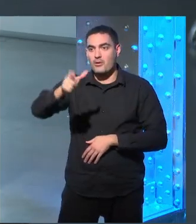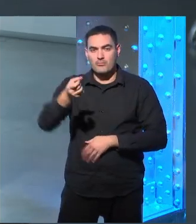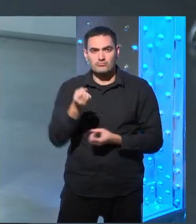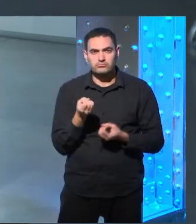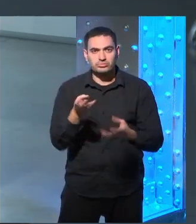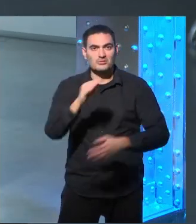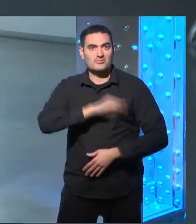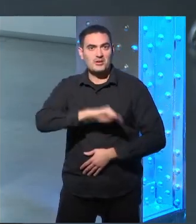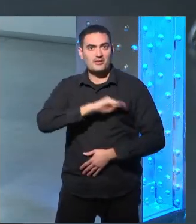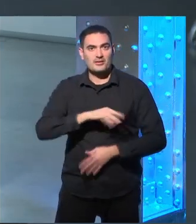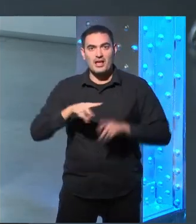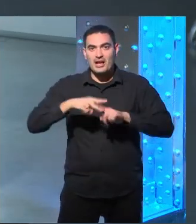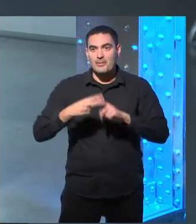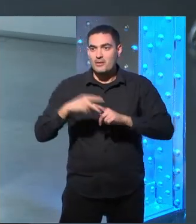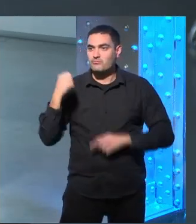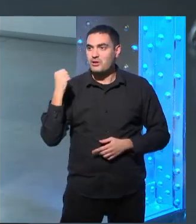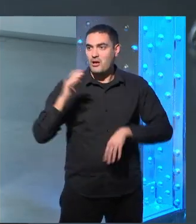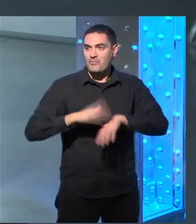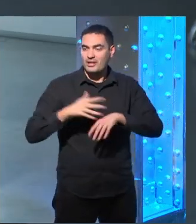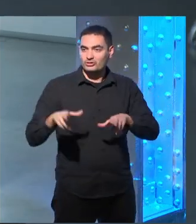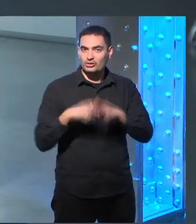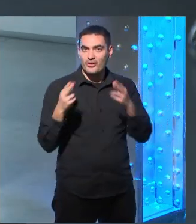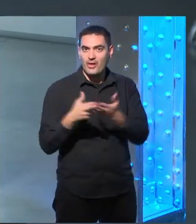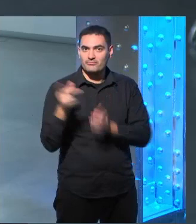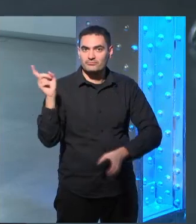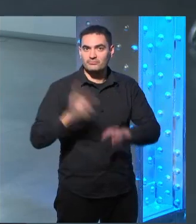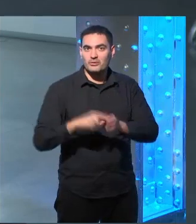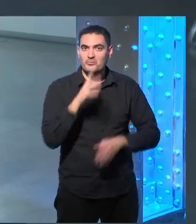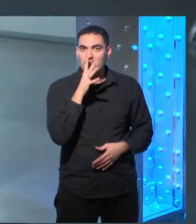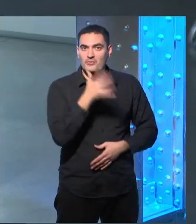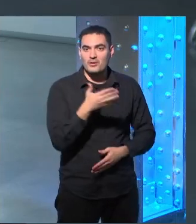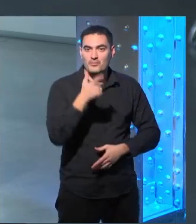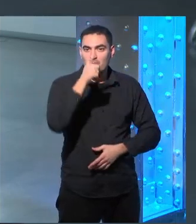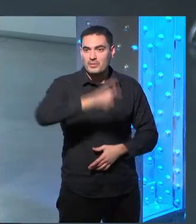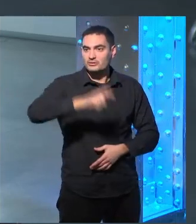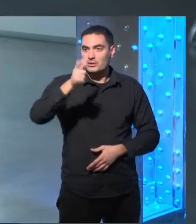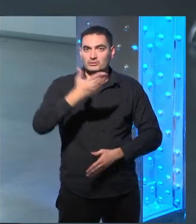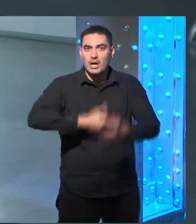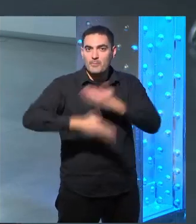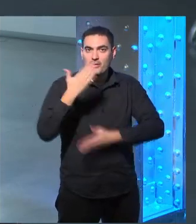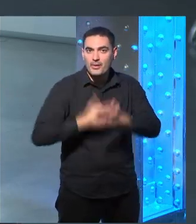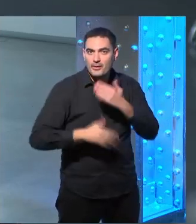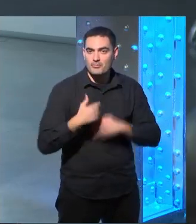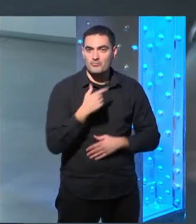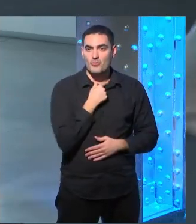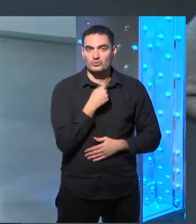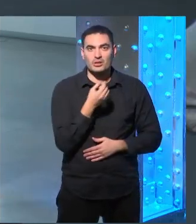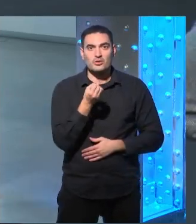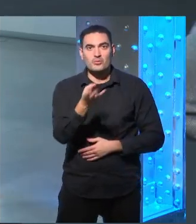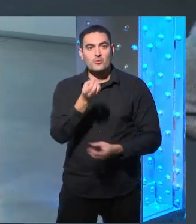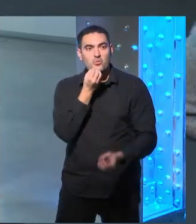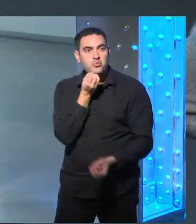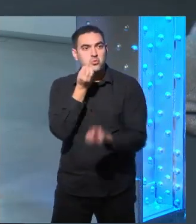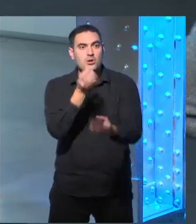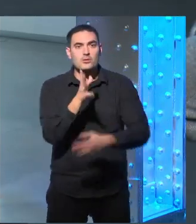of population to have a powerful tool to be able to integrate themselves into society. When we talk about disabled